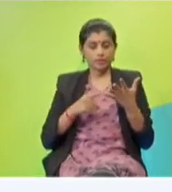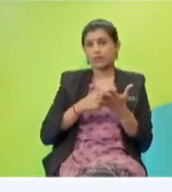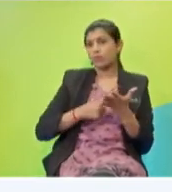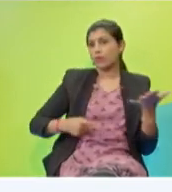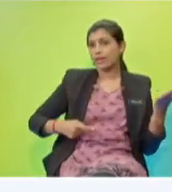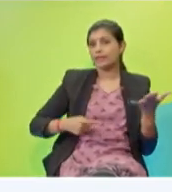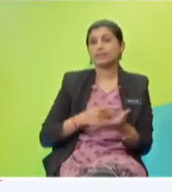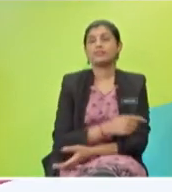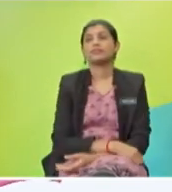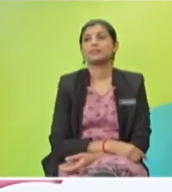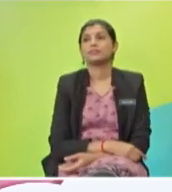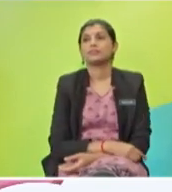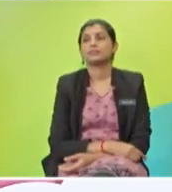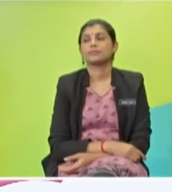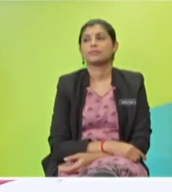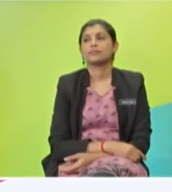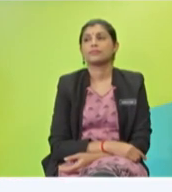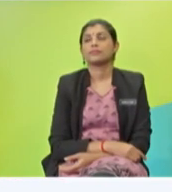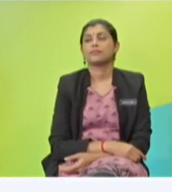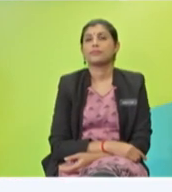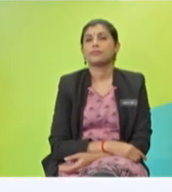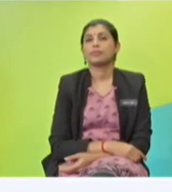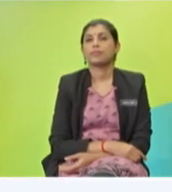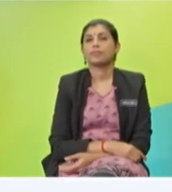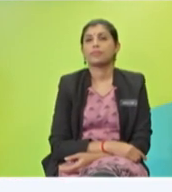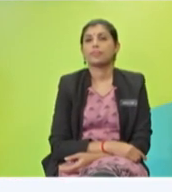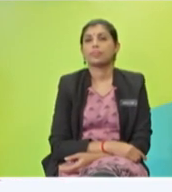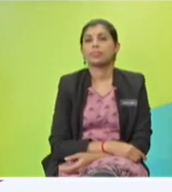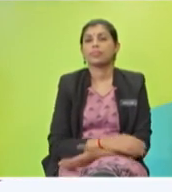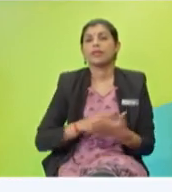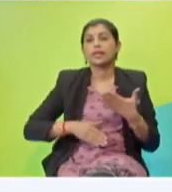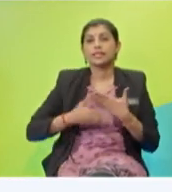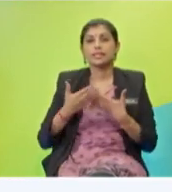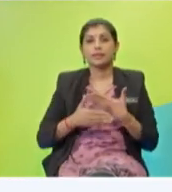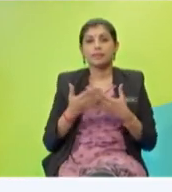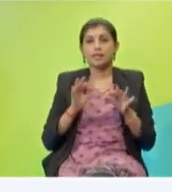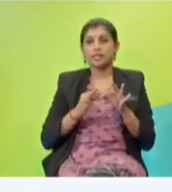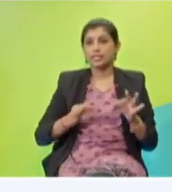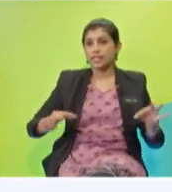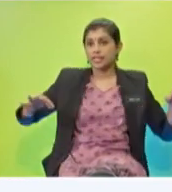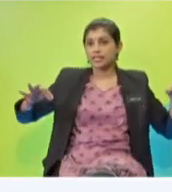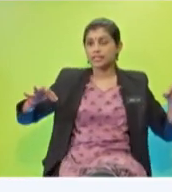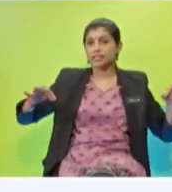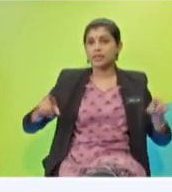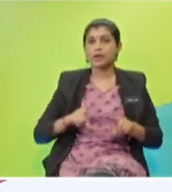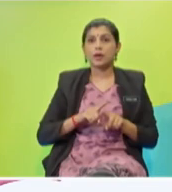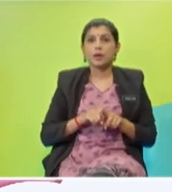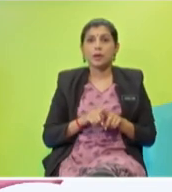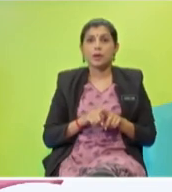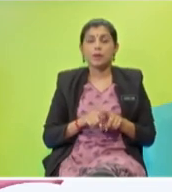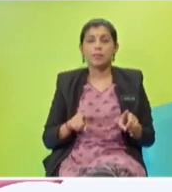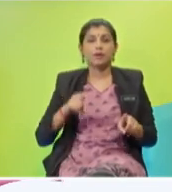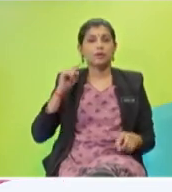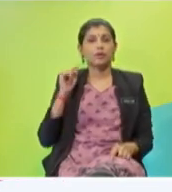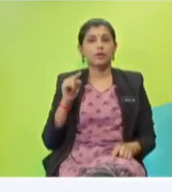and another what. So, you will have a simple sentence, but with magic, you make it into a compound